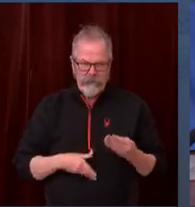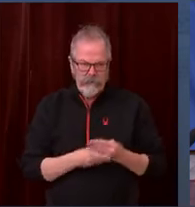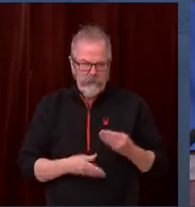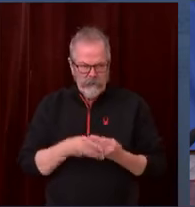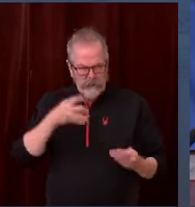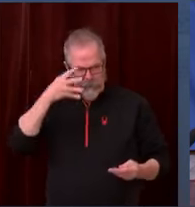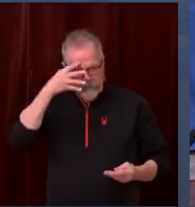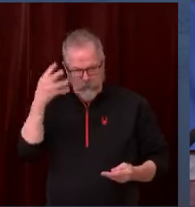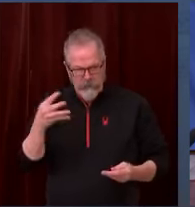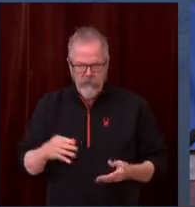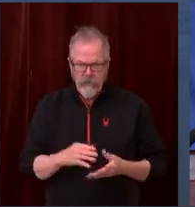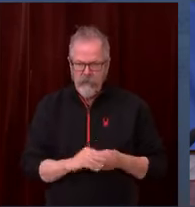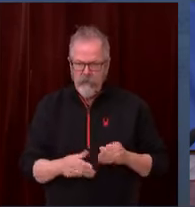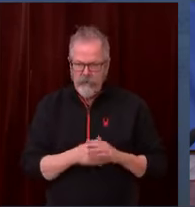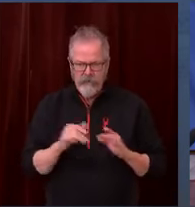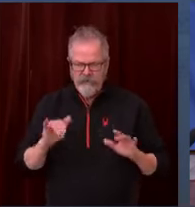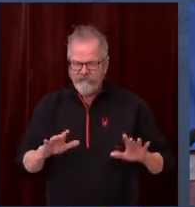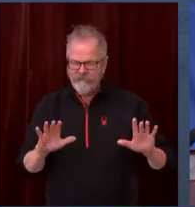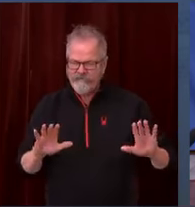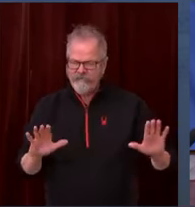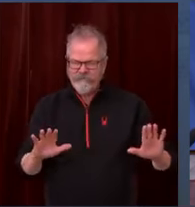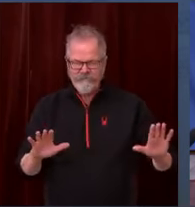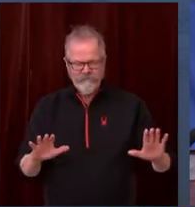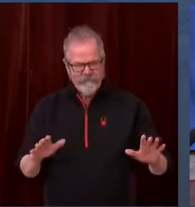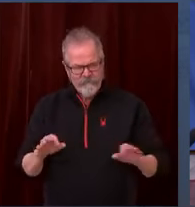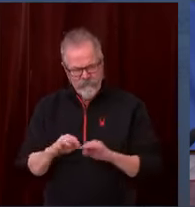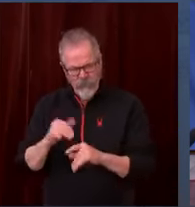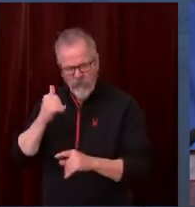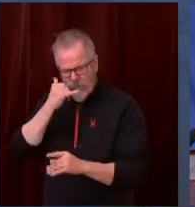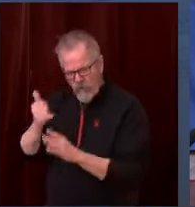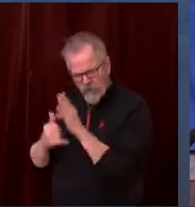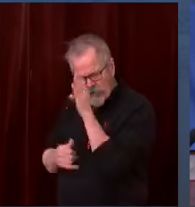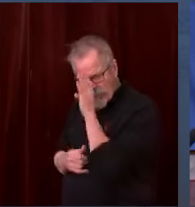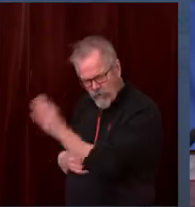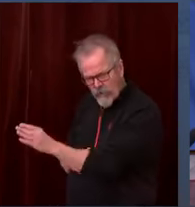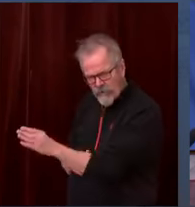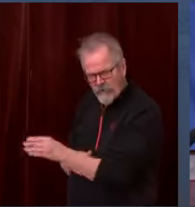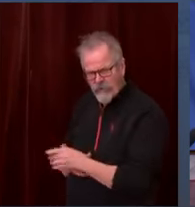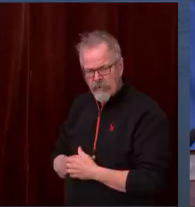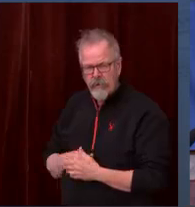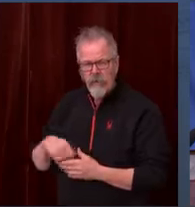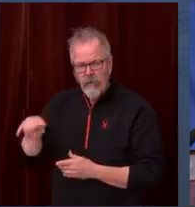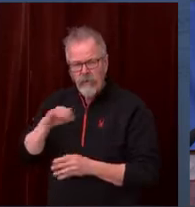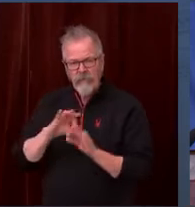false. And so it is important to, and I encourage people to sit down with Department of